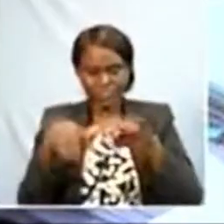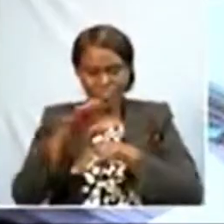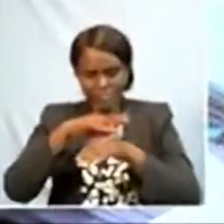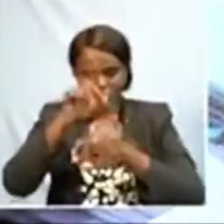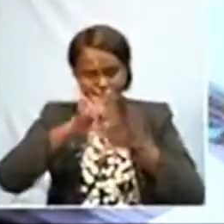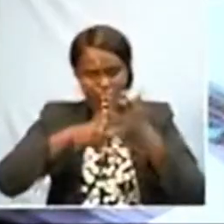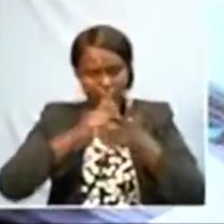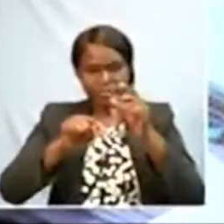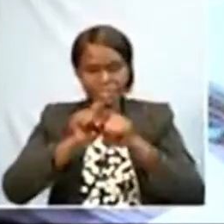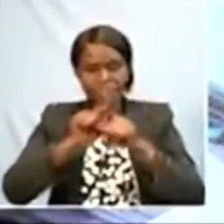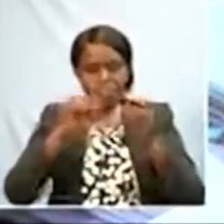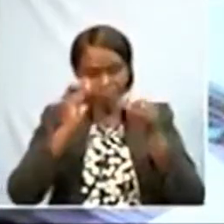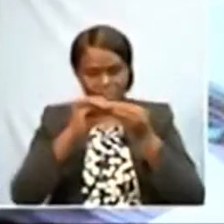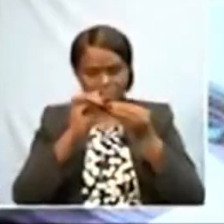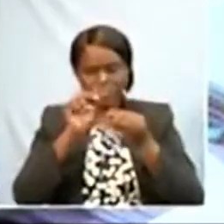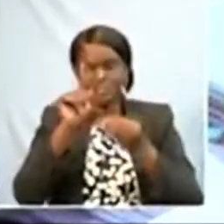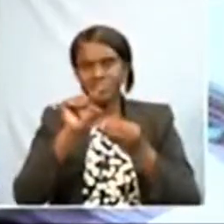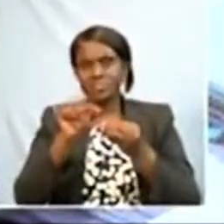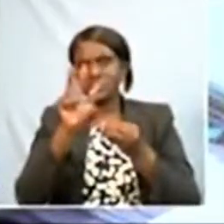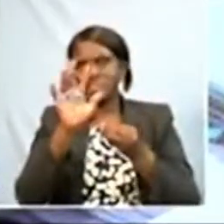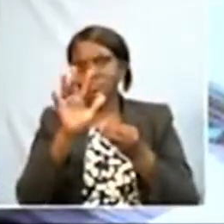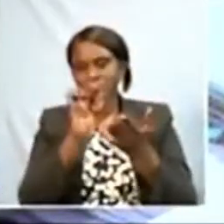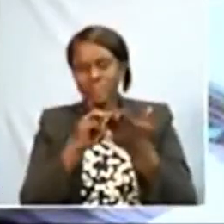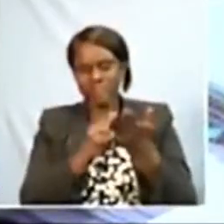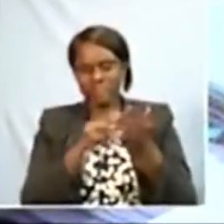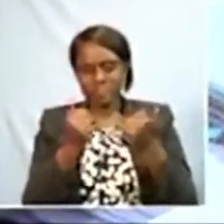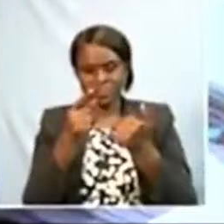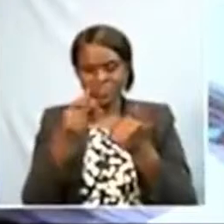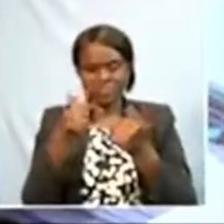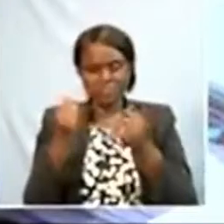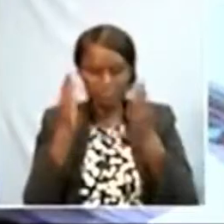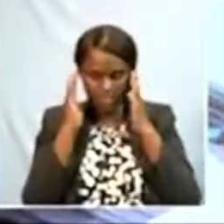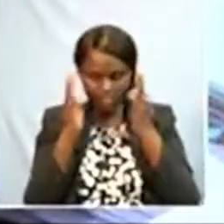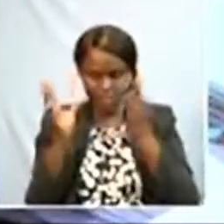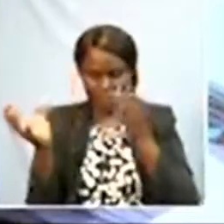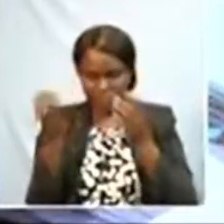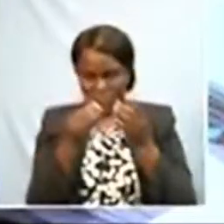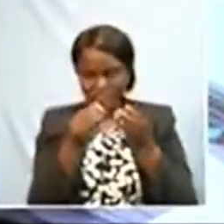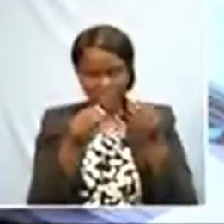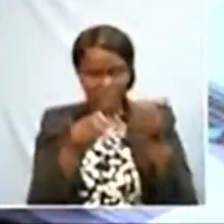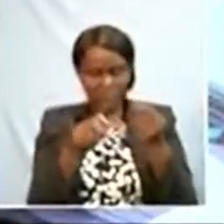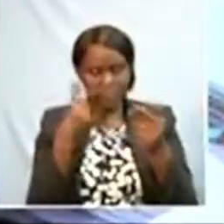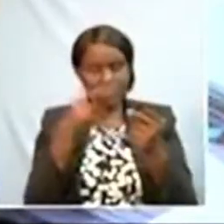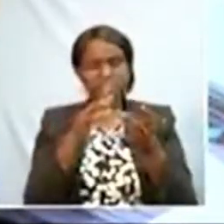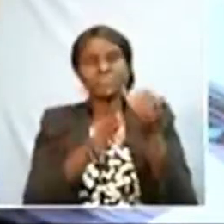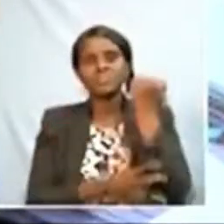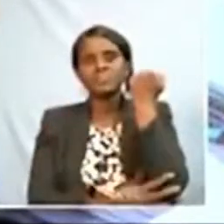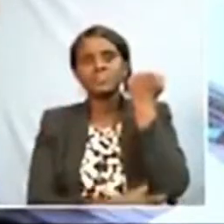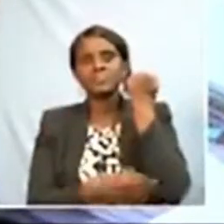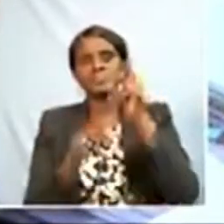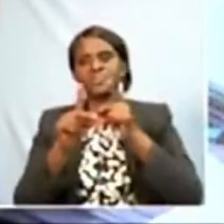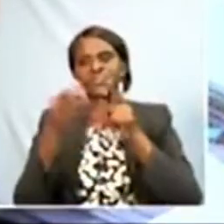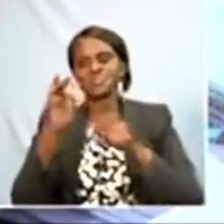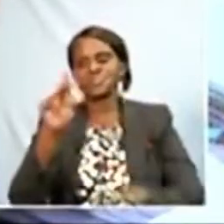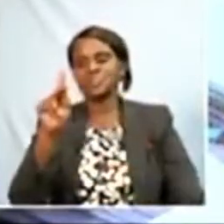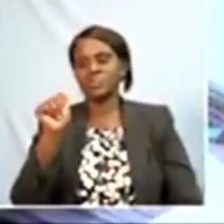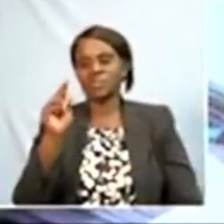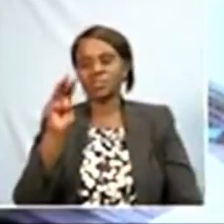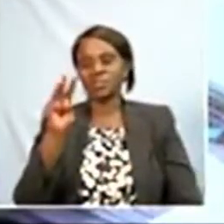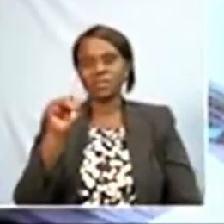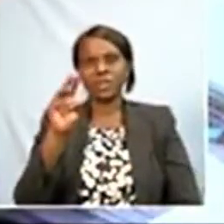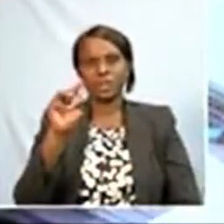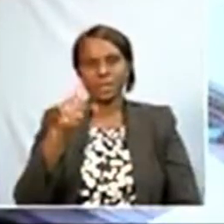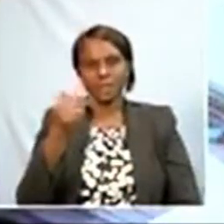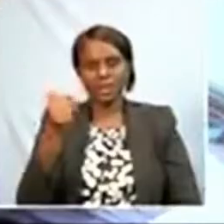overpriced, going almost 1.5 million. Now, you are taking money meant for the vulnerable people of Kawimbe and the